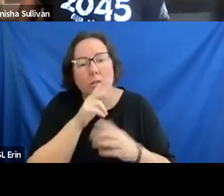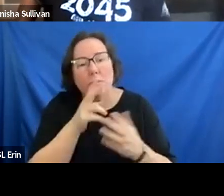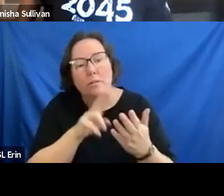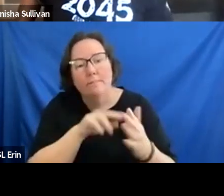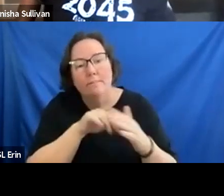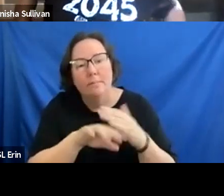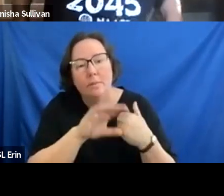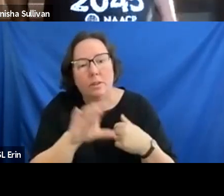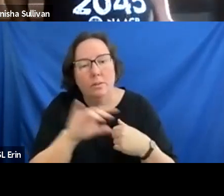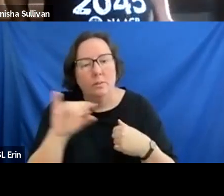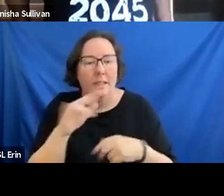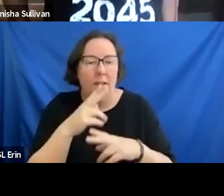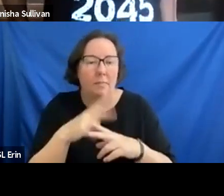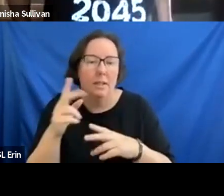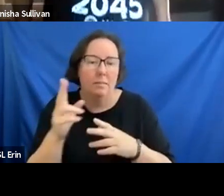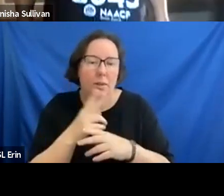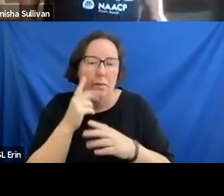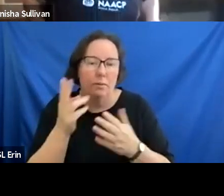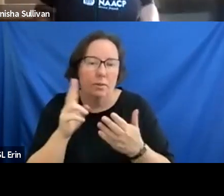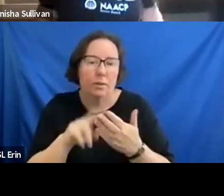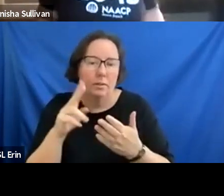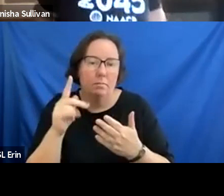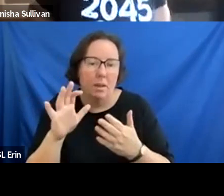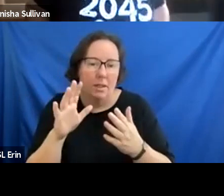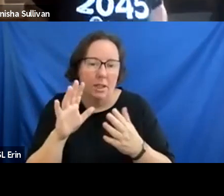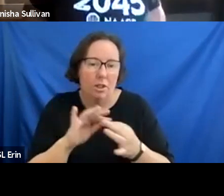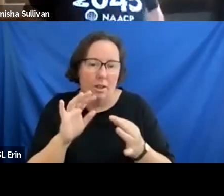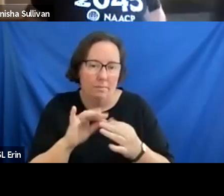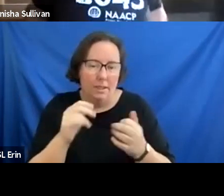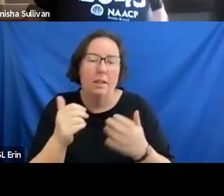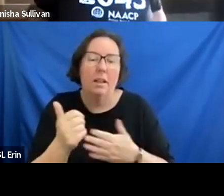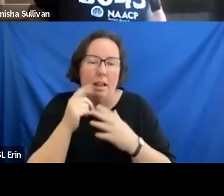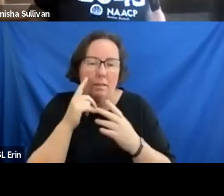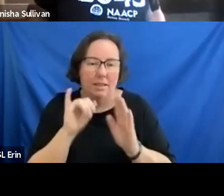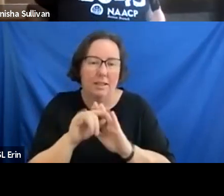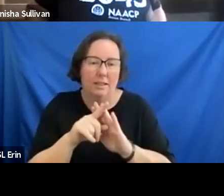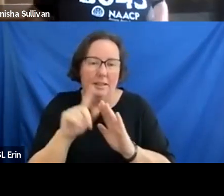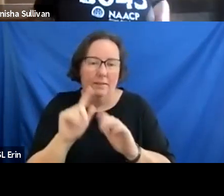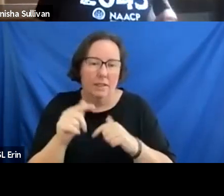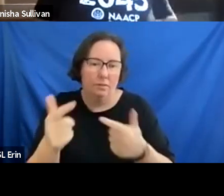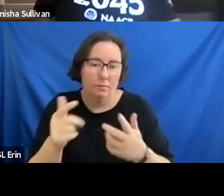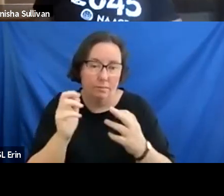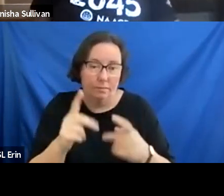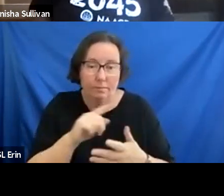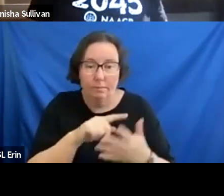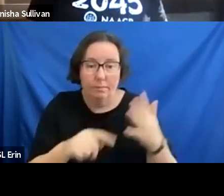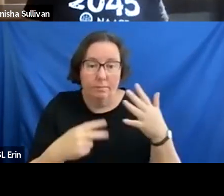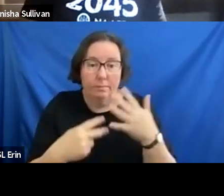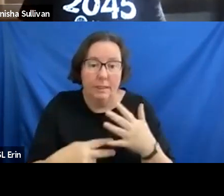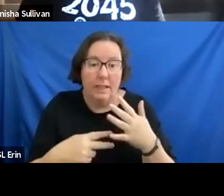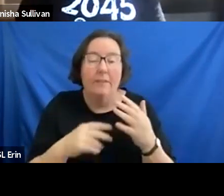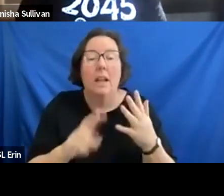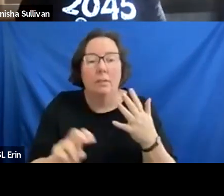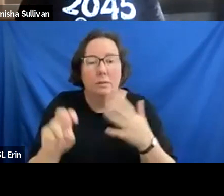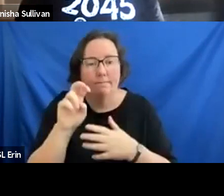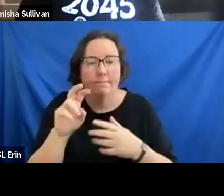same name you used to sign up for public comment. That will allow us to identify you when it's your turn to testify. I will move you up as a panelist, and we